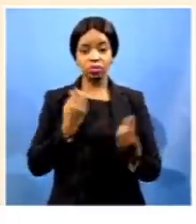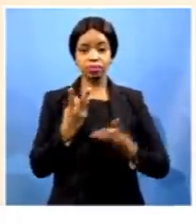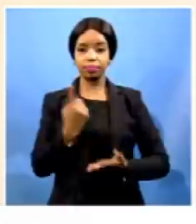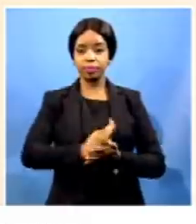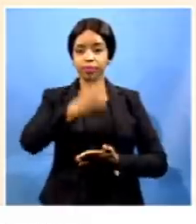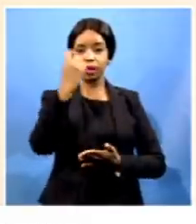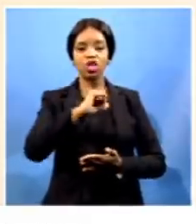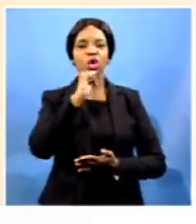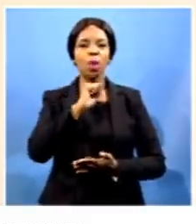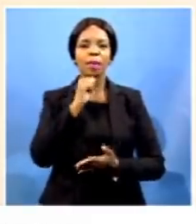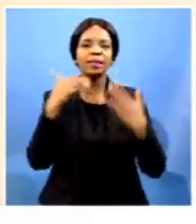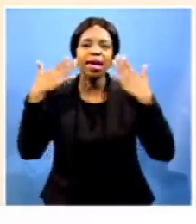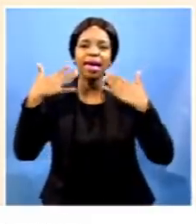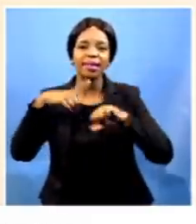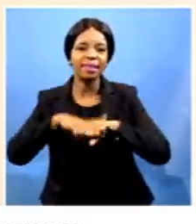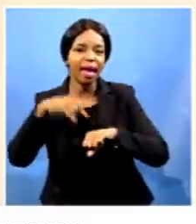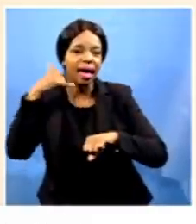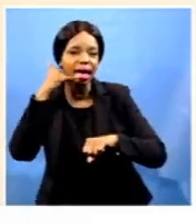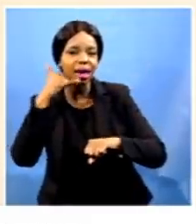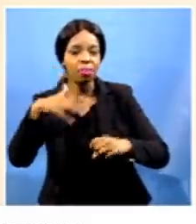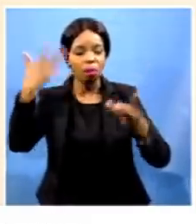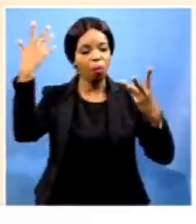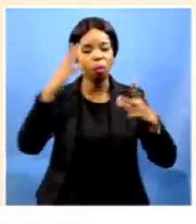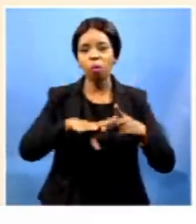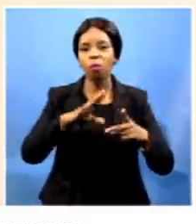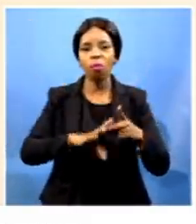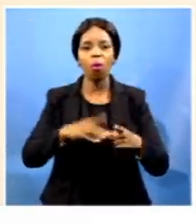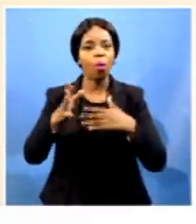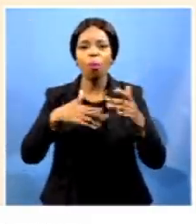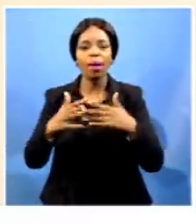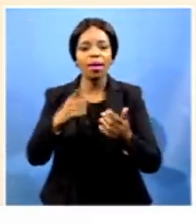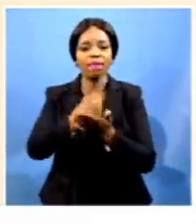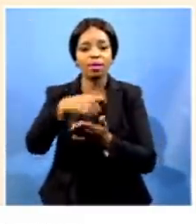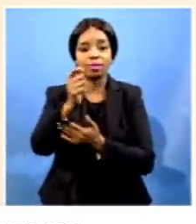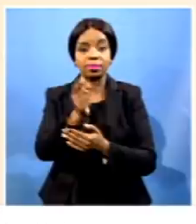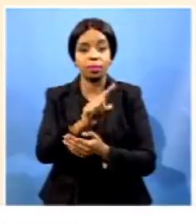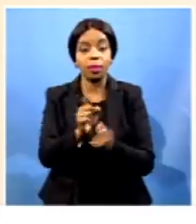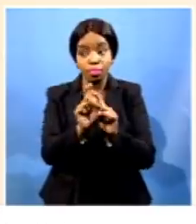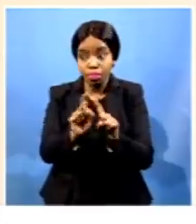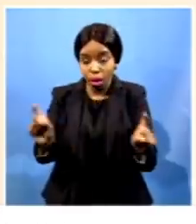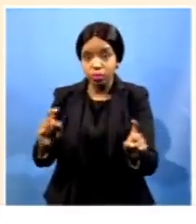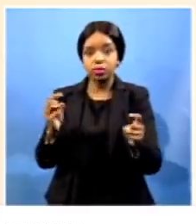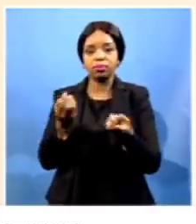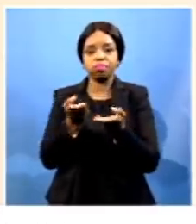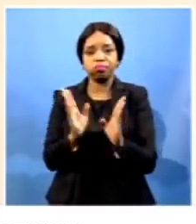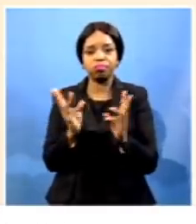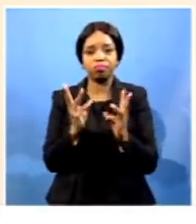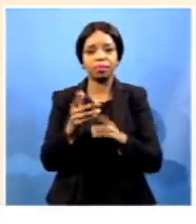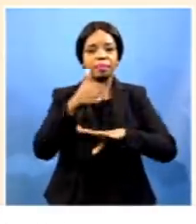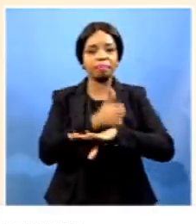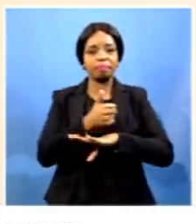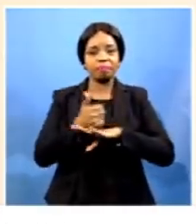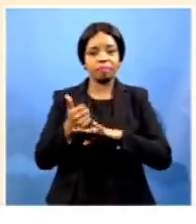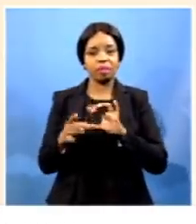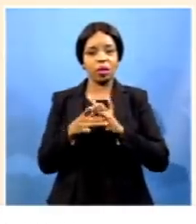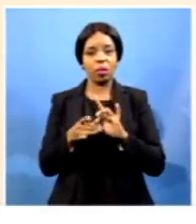airtime, they are trading whether in whatever small aspect that they are trading in. Those guys are actually sitting at home, and those are the guys